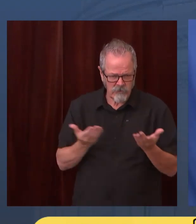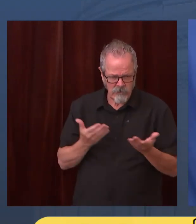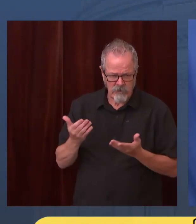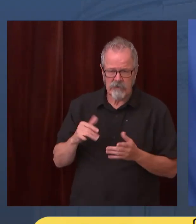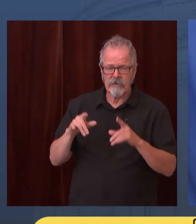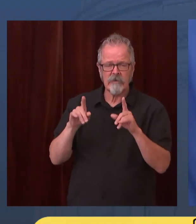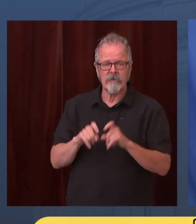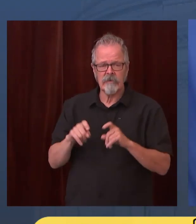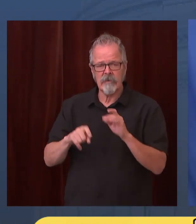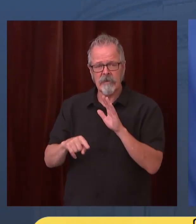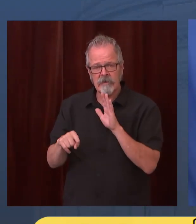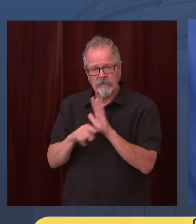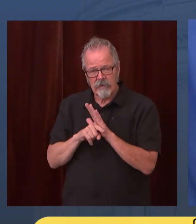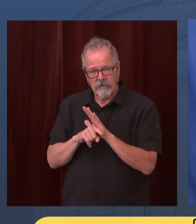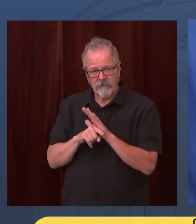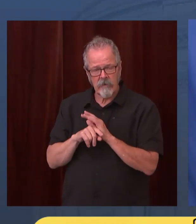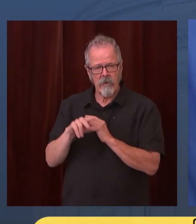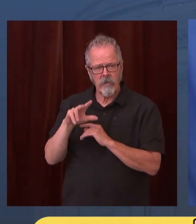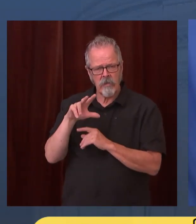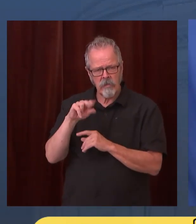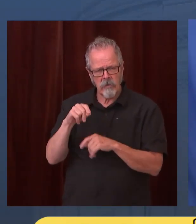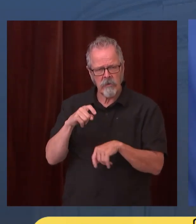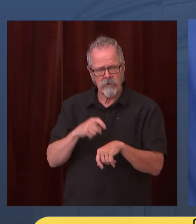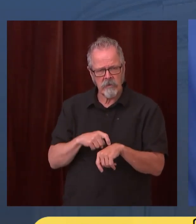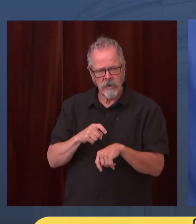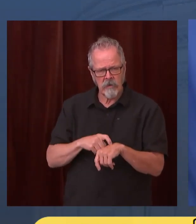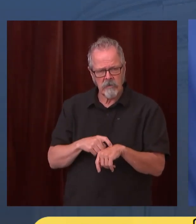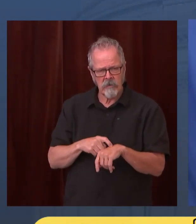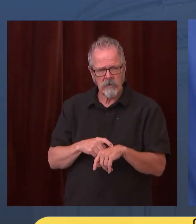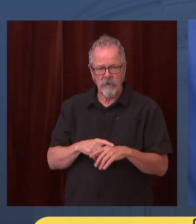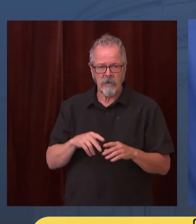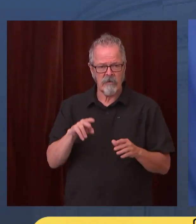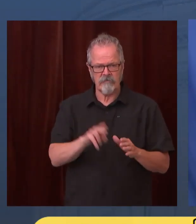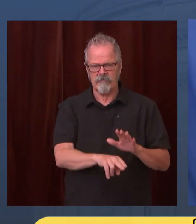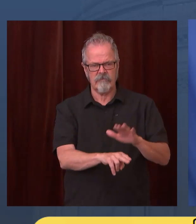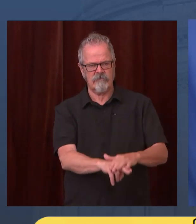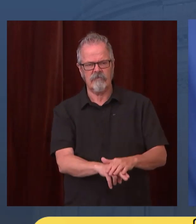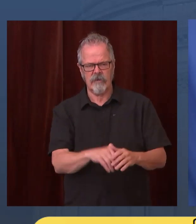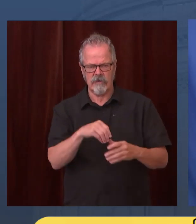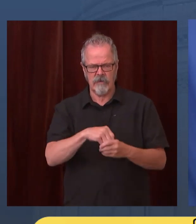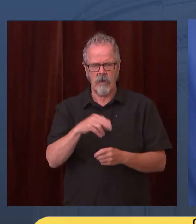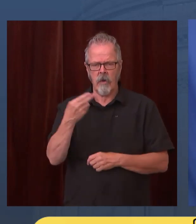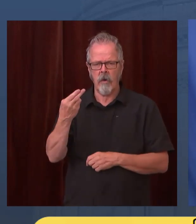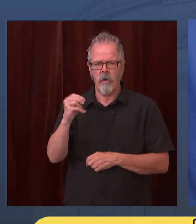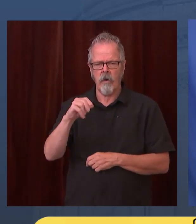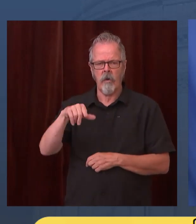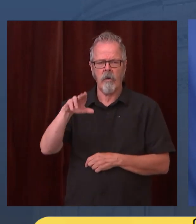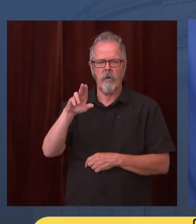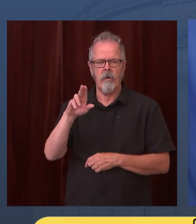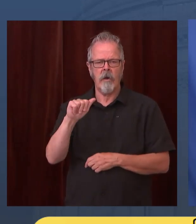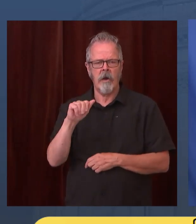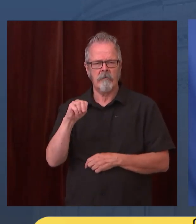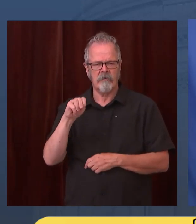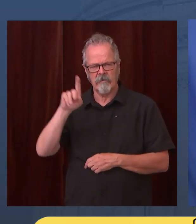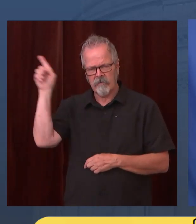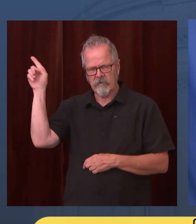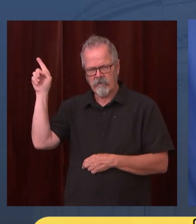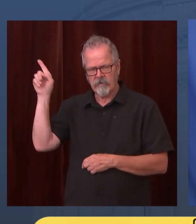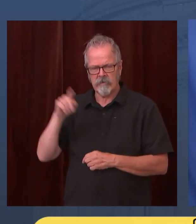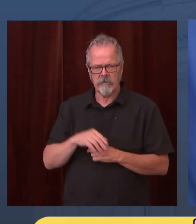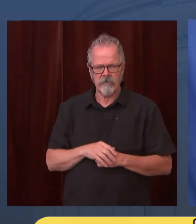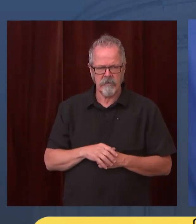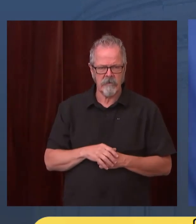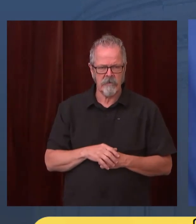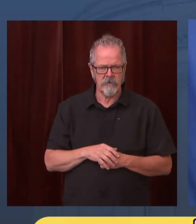a casket in Hoquiam. So we have to have vaccinations here. Okay, with